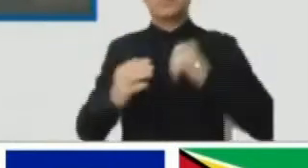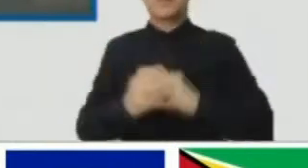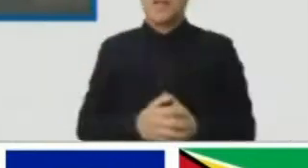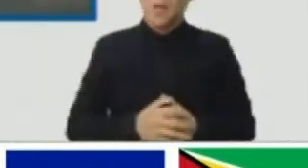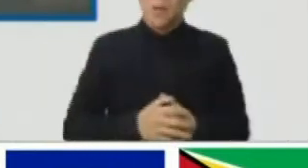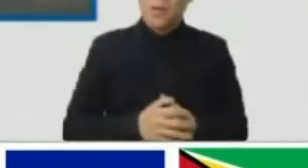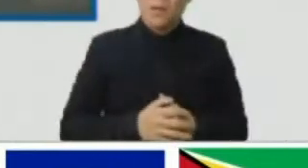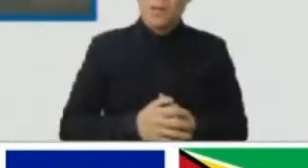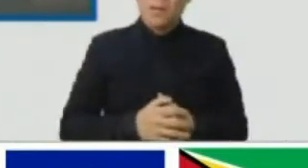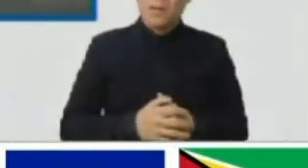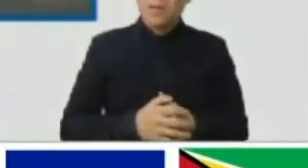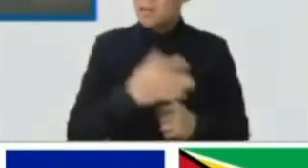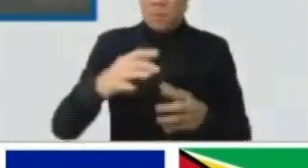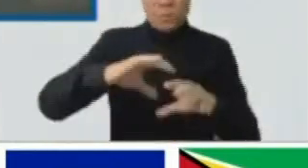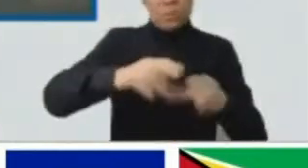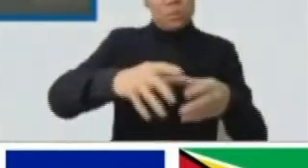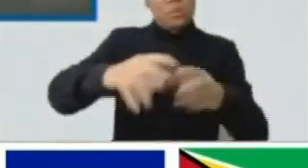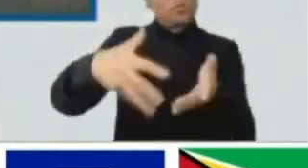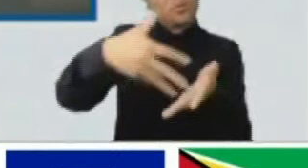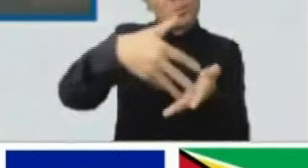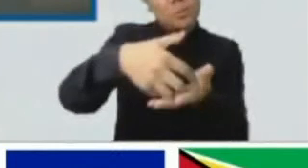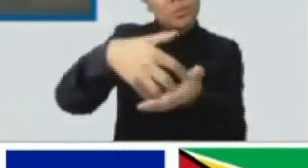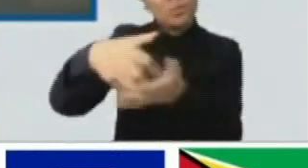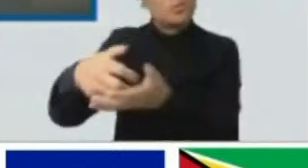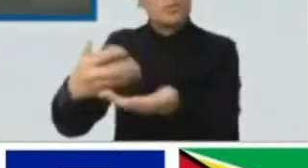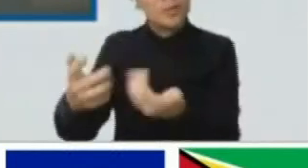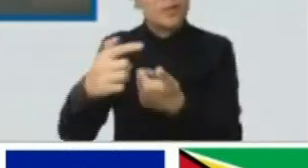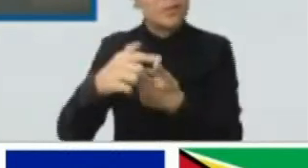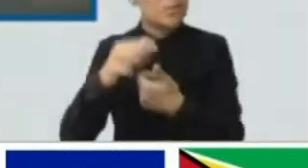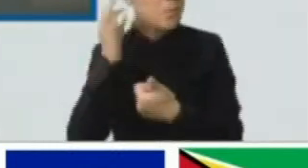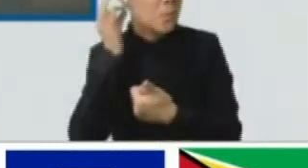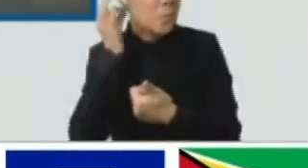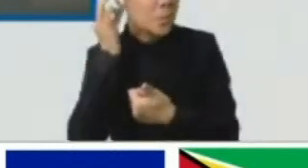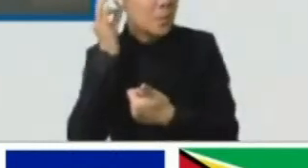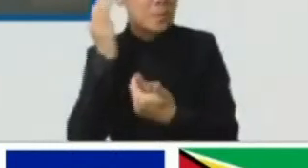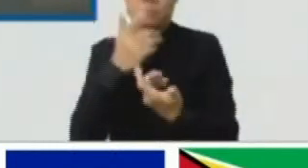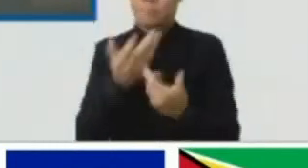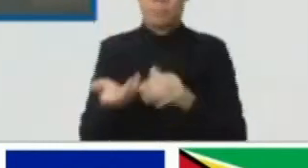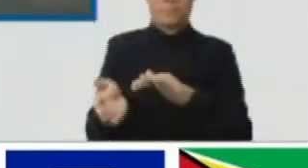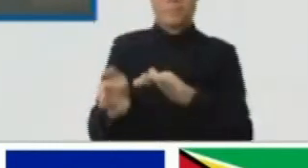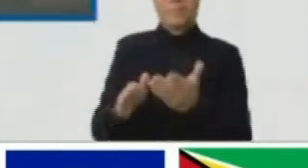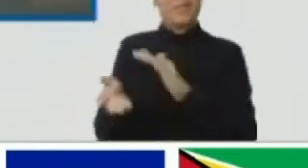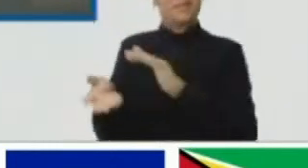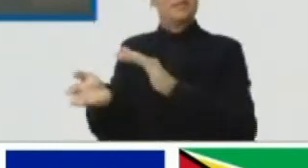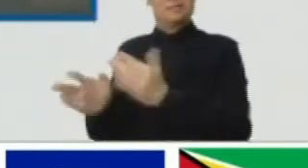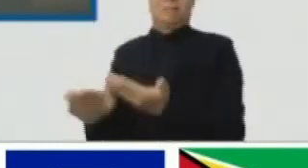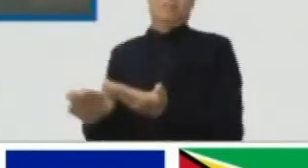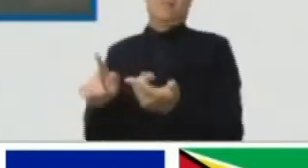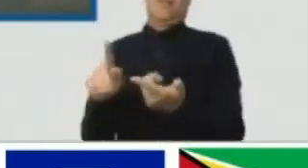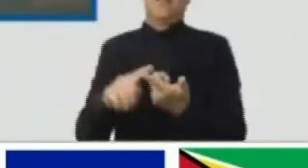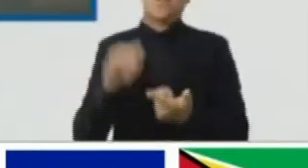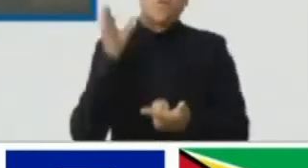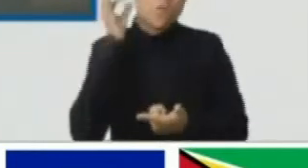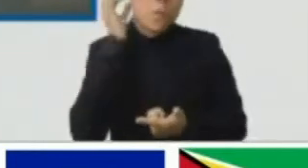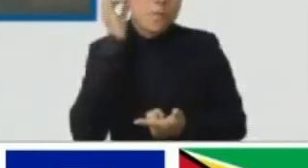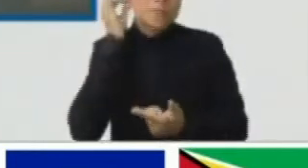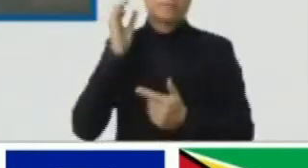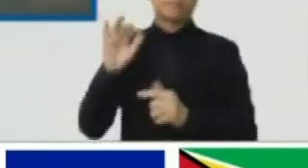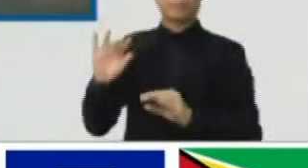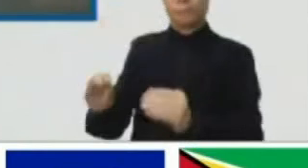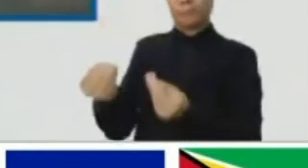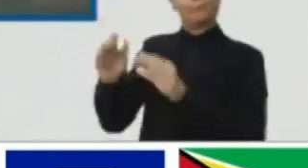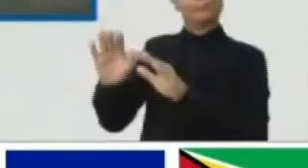vulnerable groups. More women die from natural disasters, and it's women and girls who are most affected